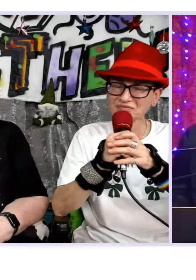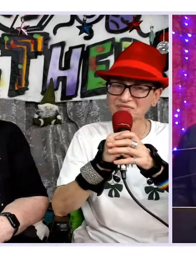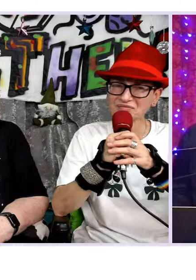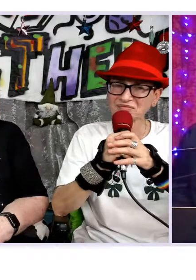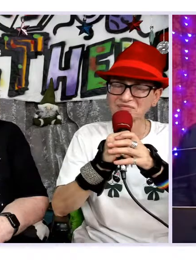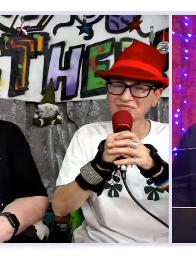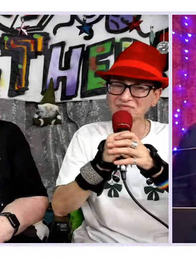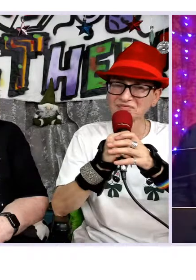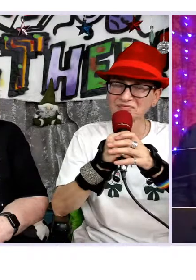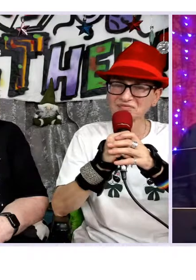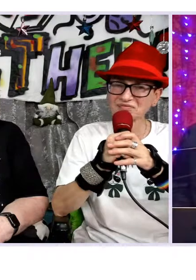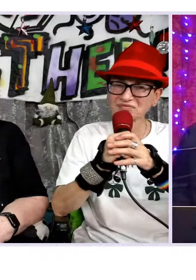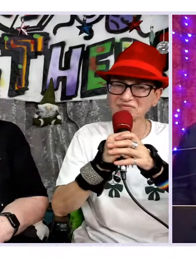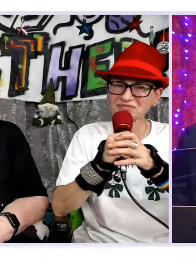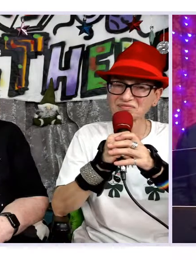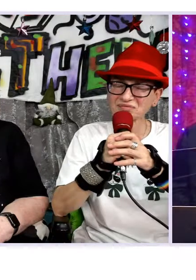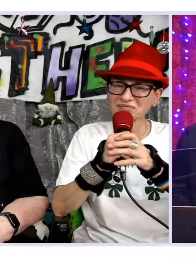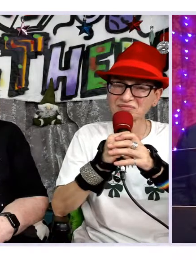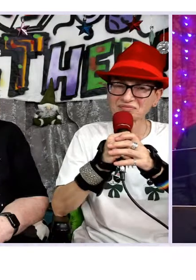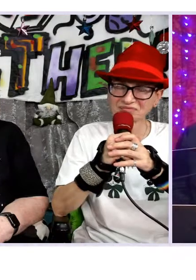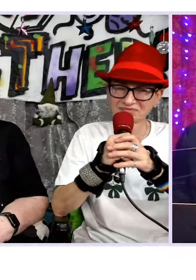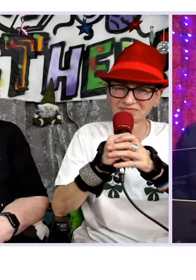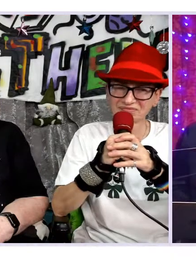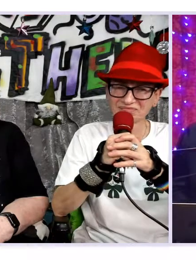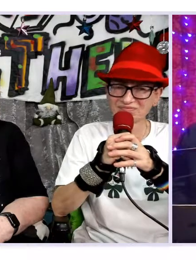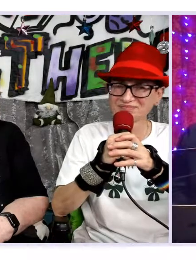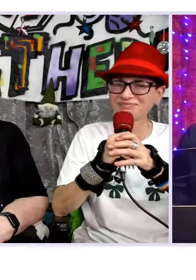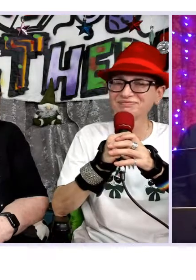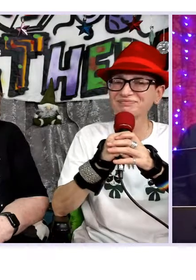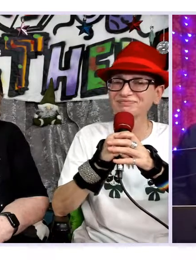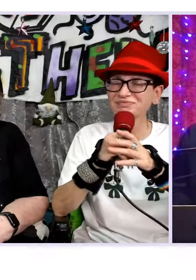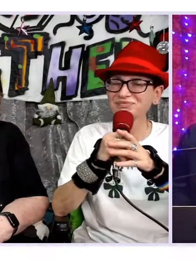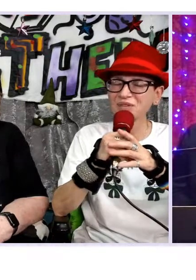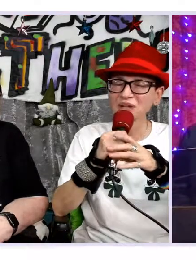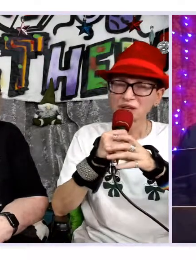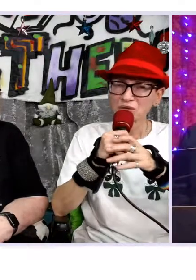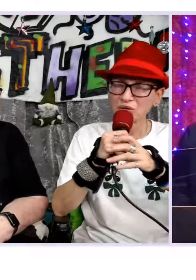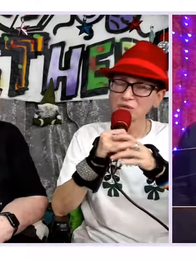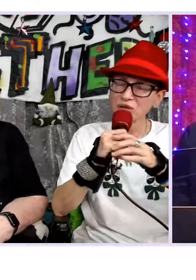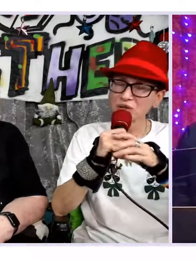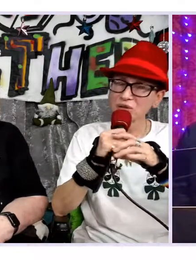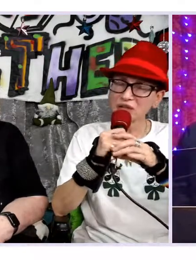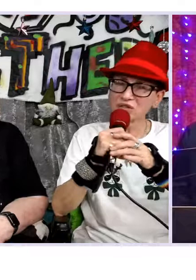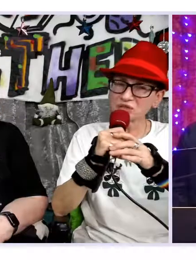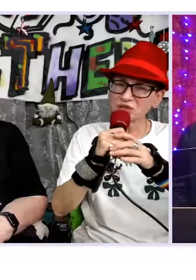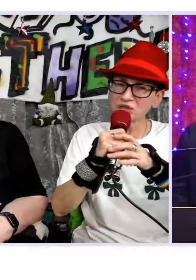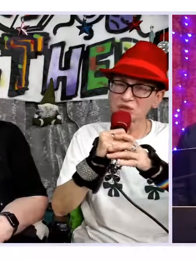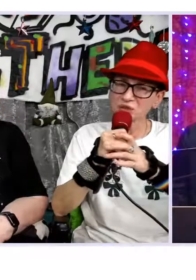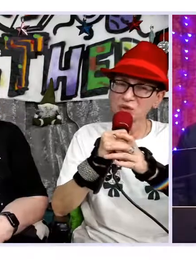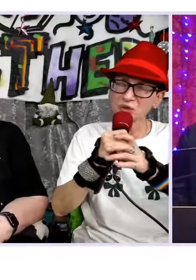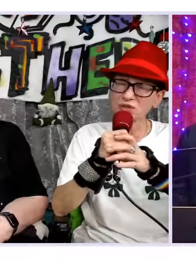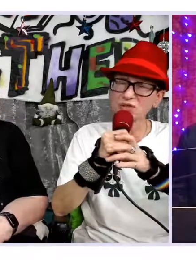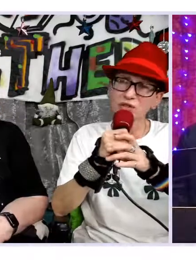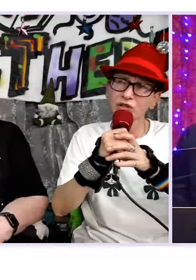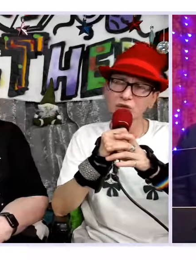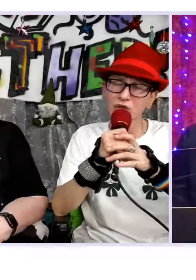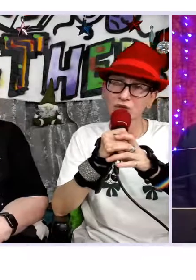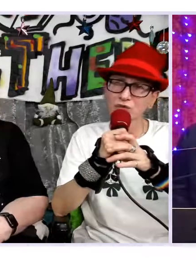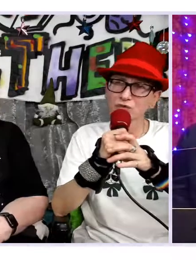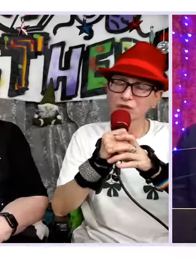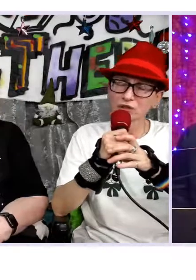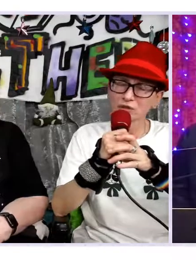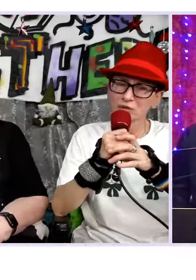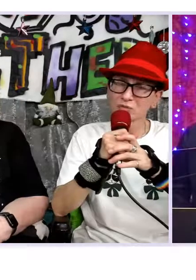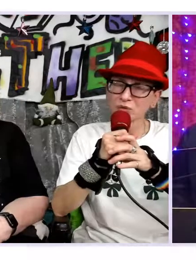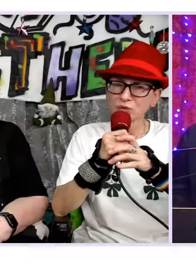journals printed in like the 70s. So yeah. Well, we all envy you, of course. No, I